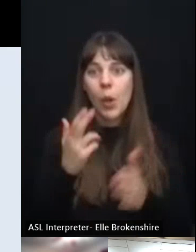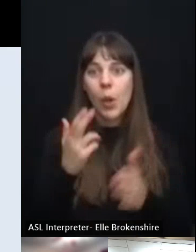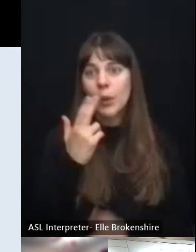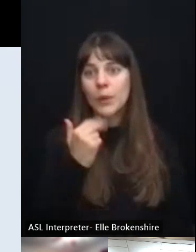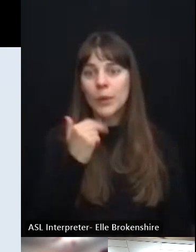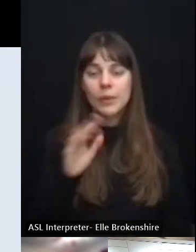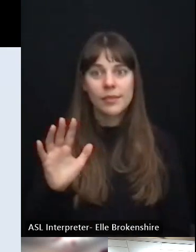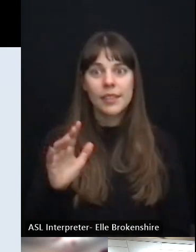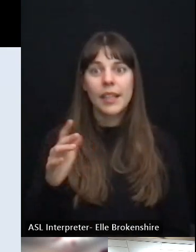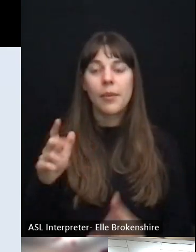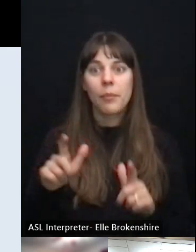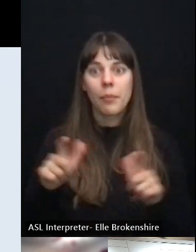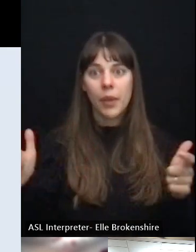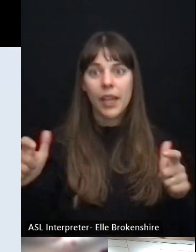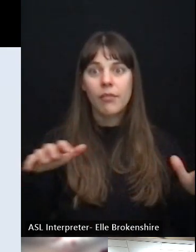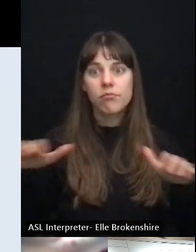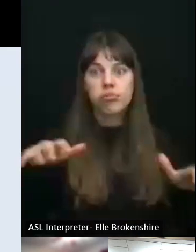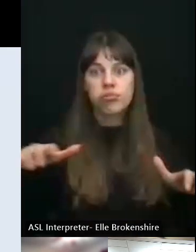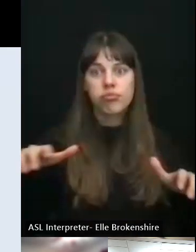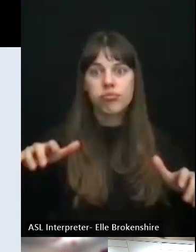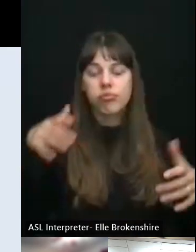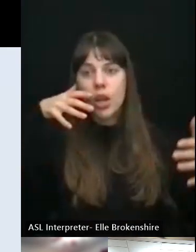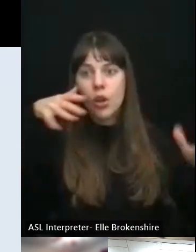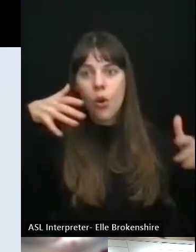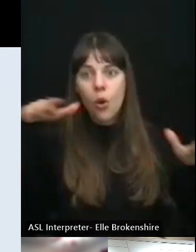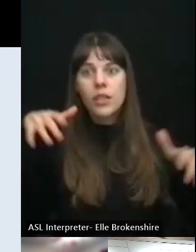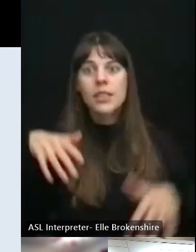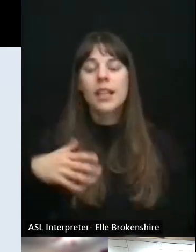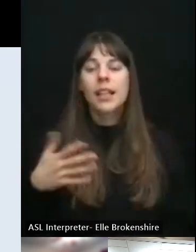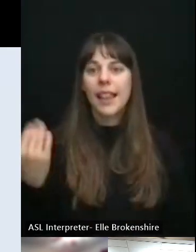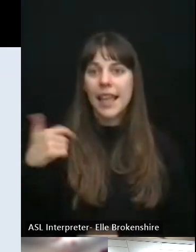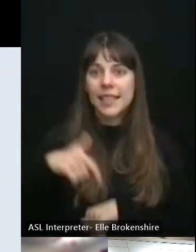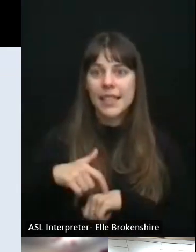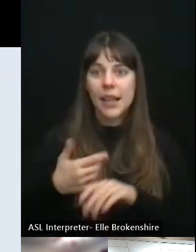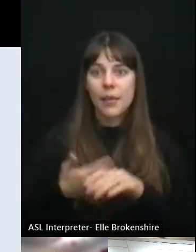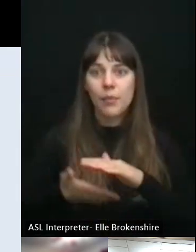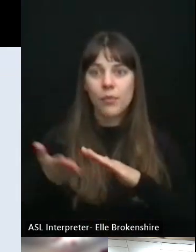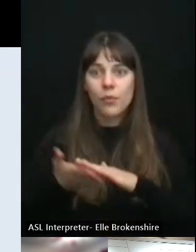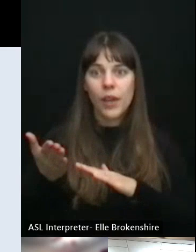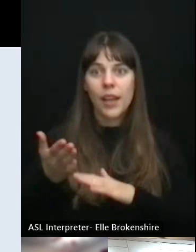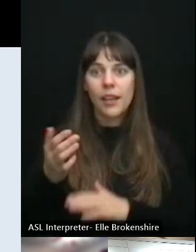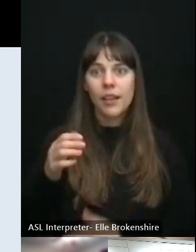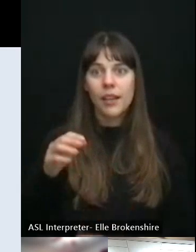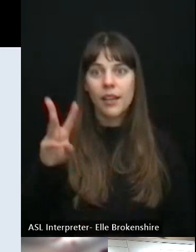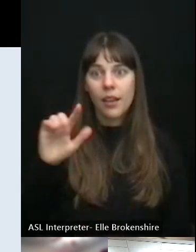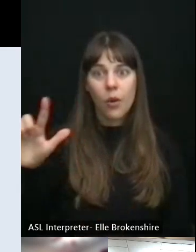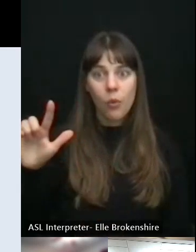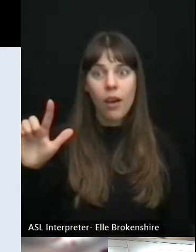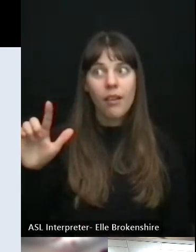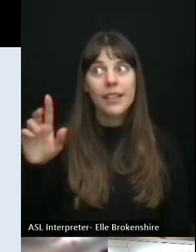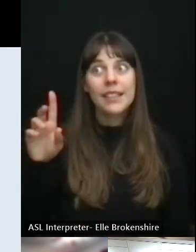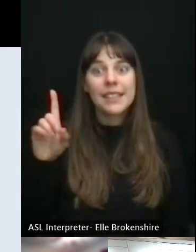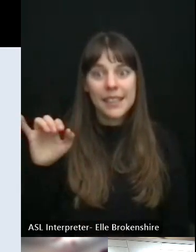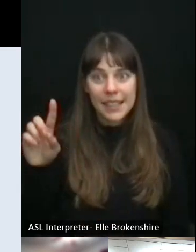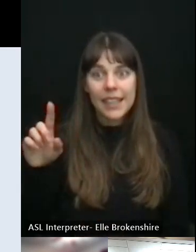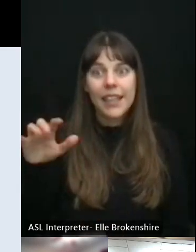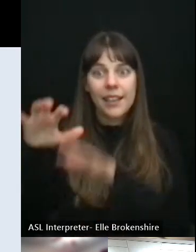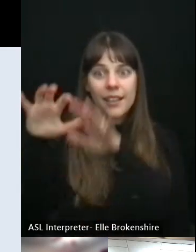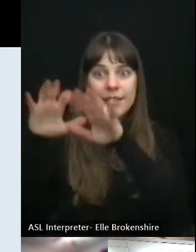they make noise. The last time they were running, a wall did come down at 1116